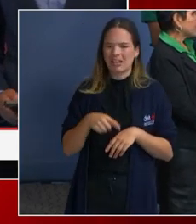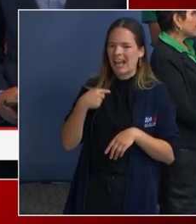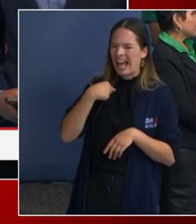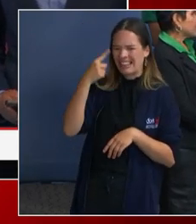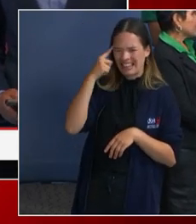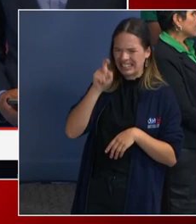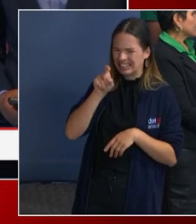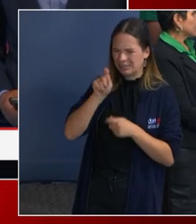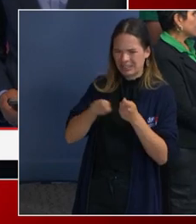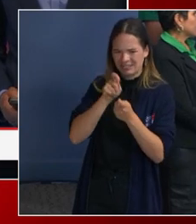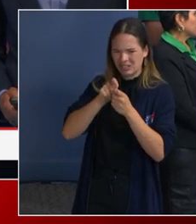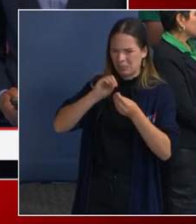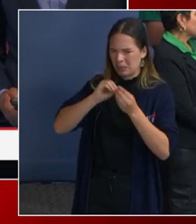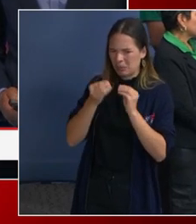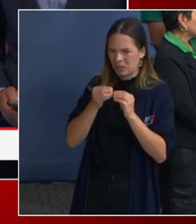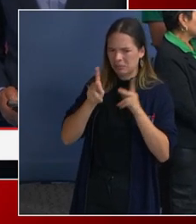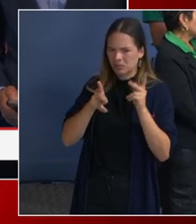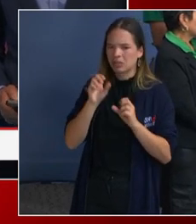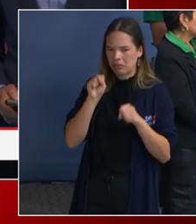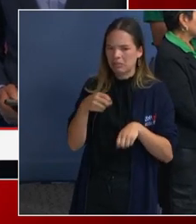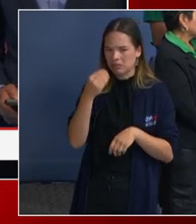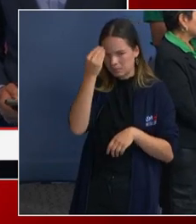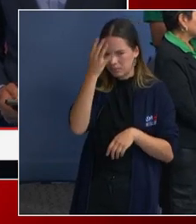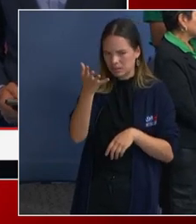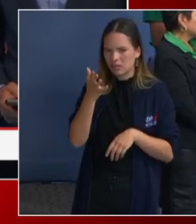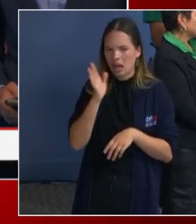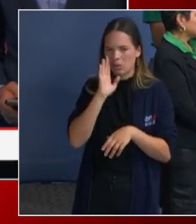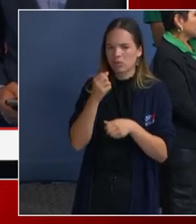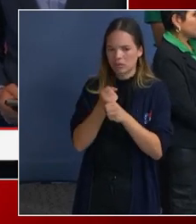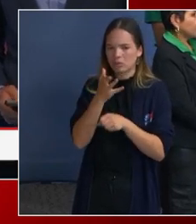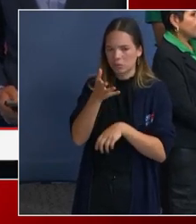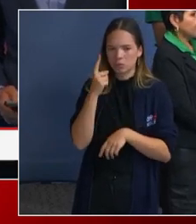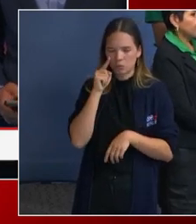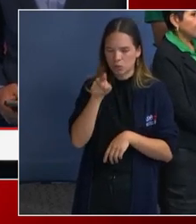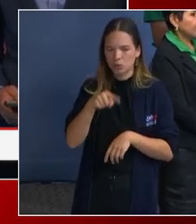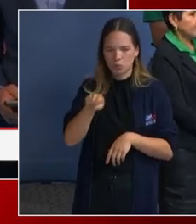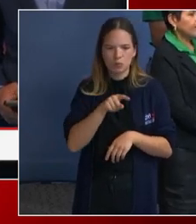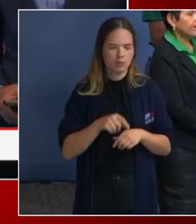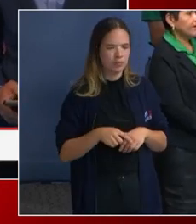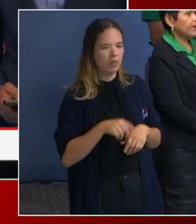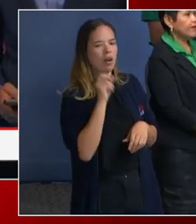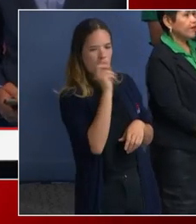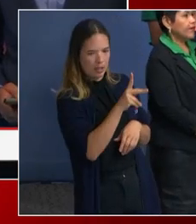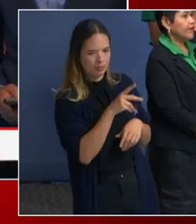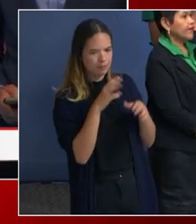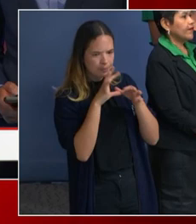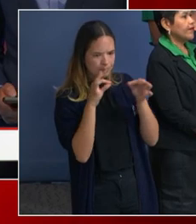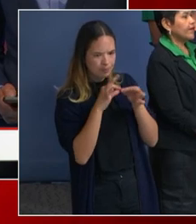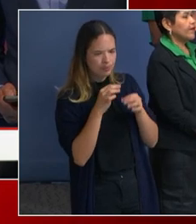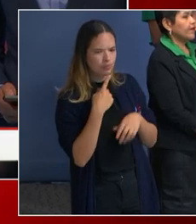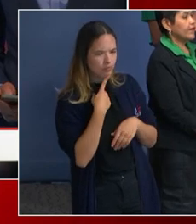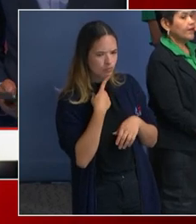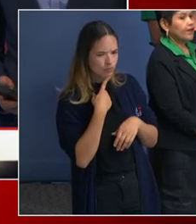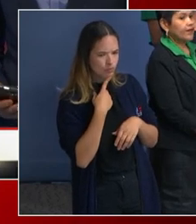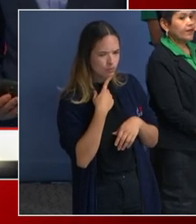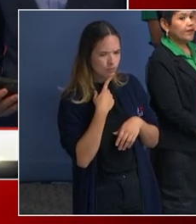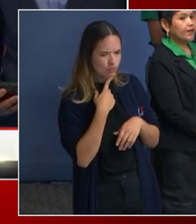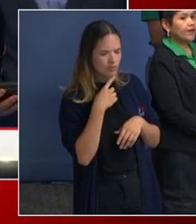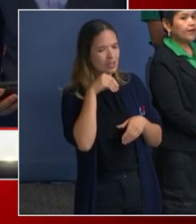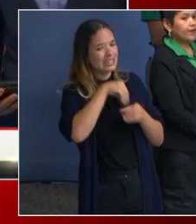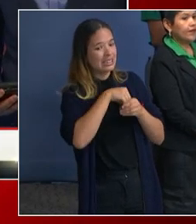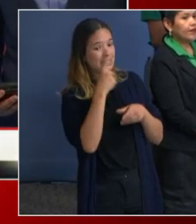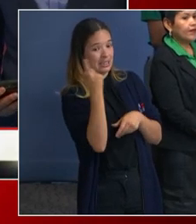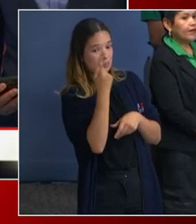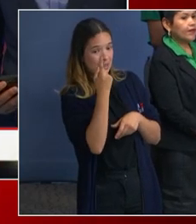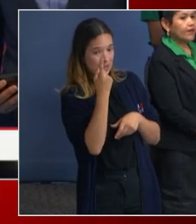you how many are in the hotels. I'll get that number for you. And then you mentioned in one of your slides having a presence at Union Station. What's that